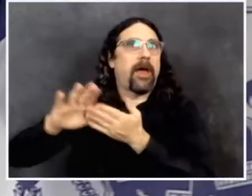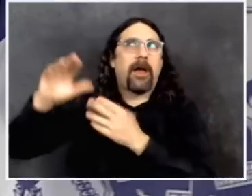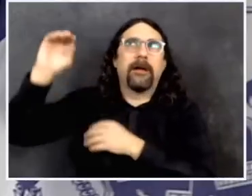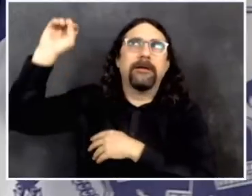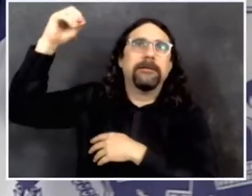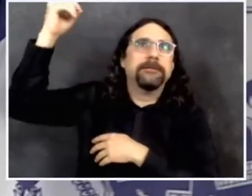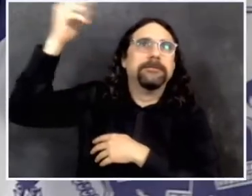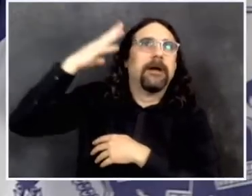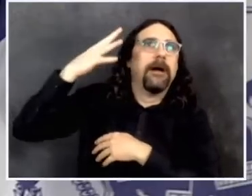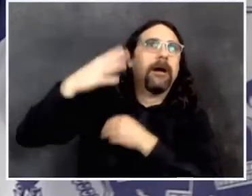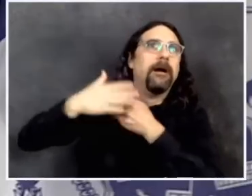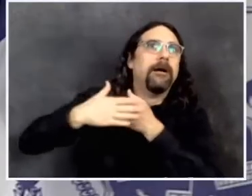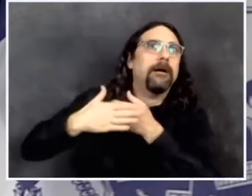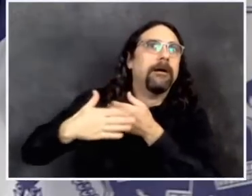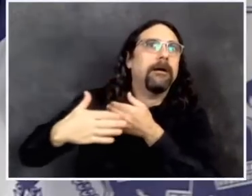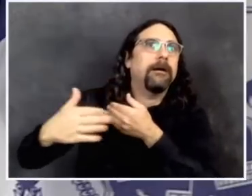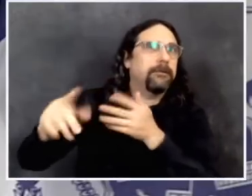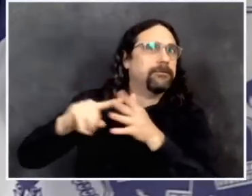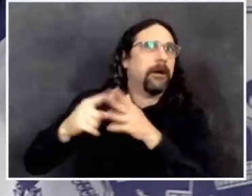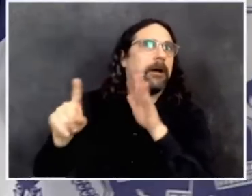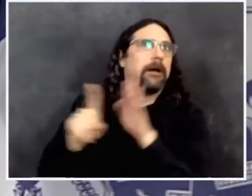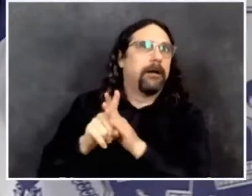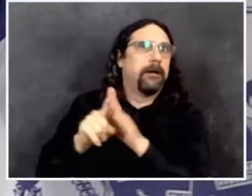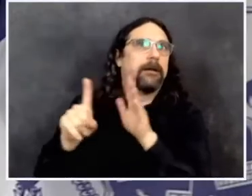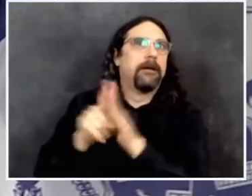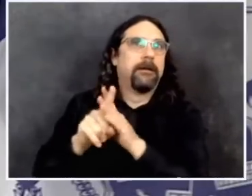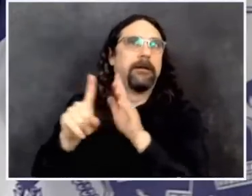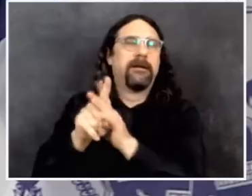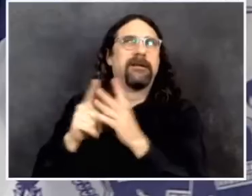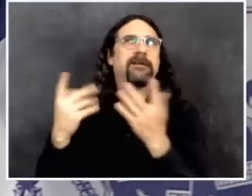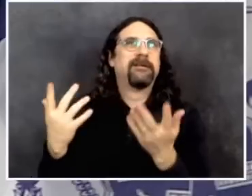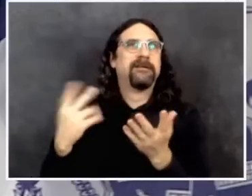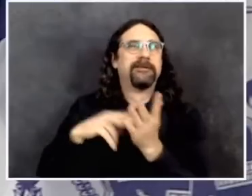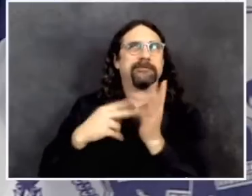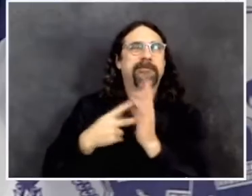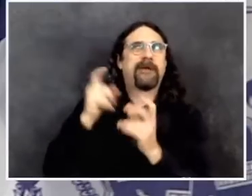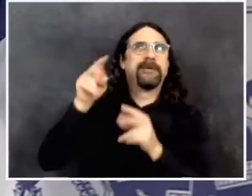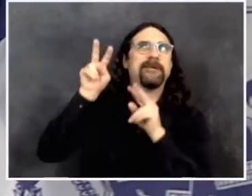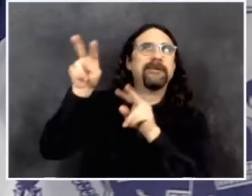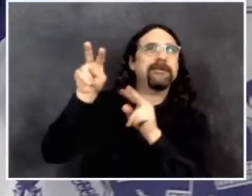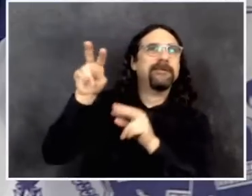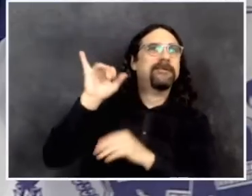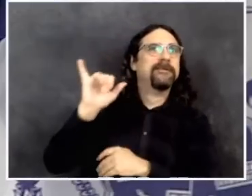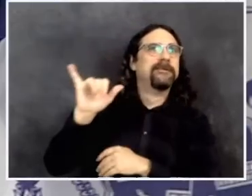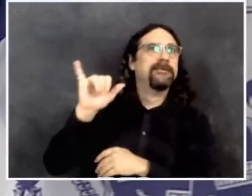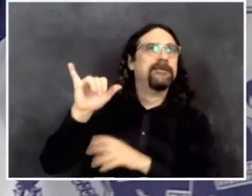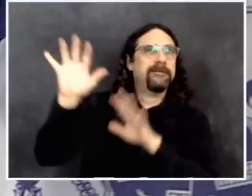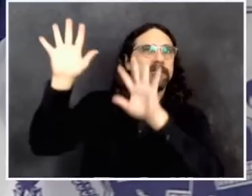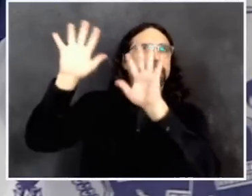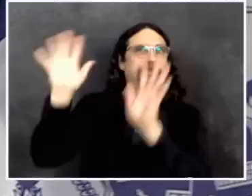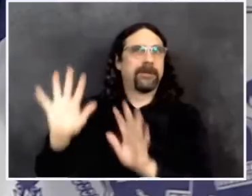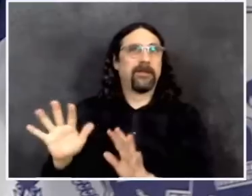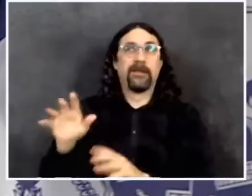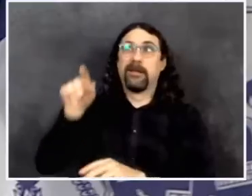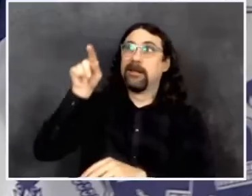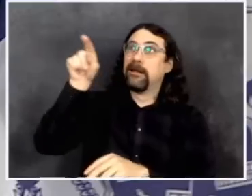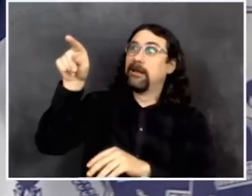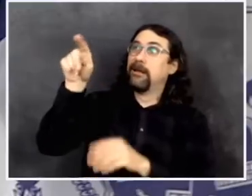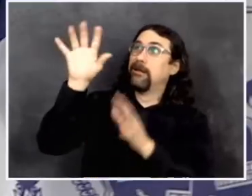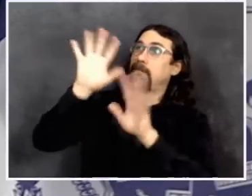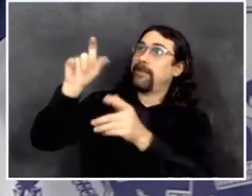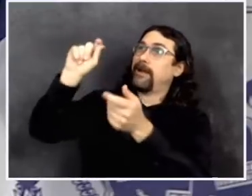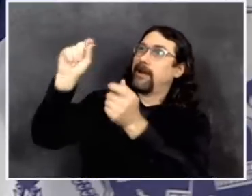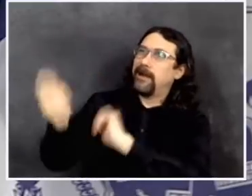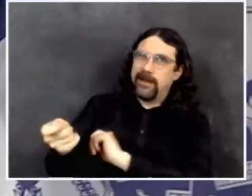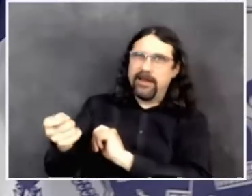with a twist this time, which is the way we have to handle it, the way we have to be smart about it. So we now expect